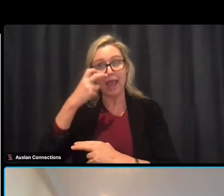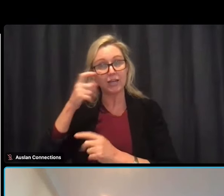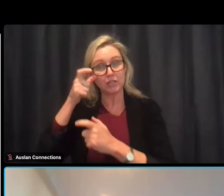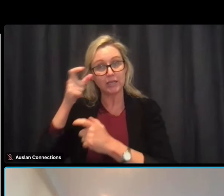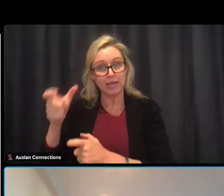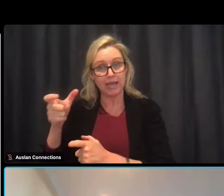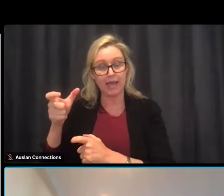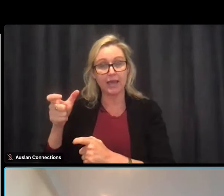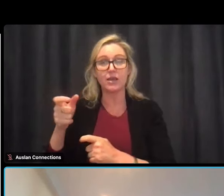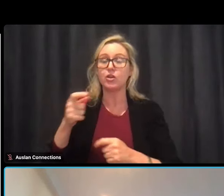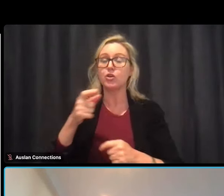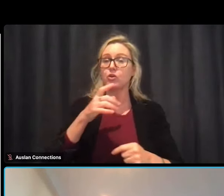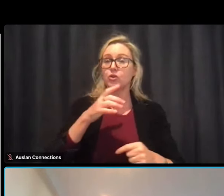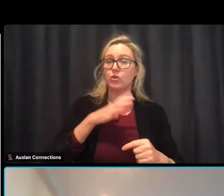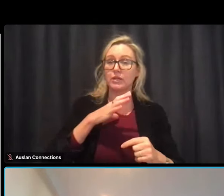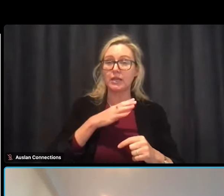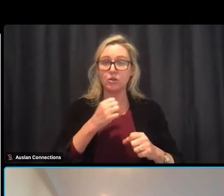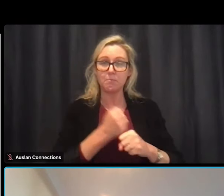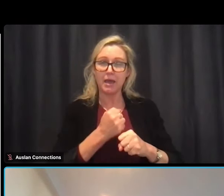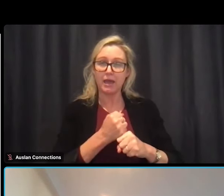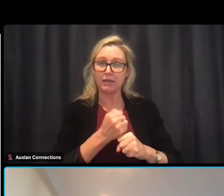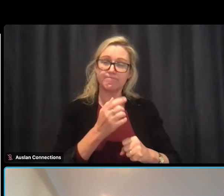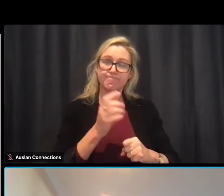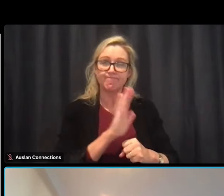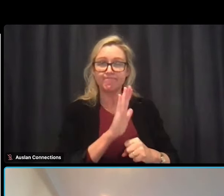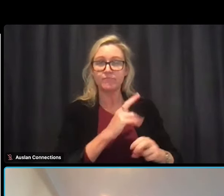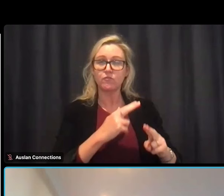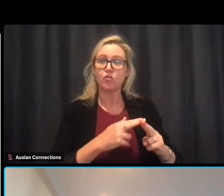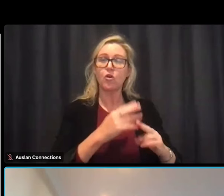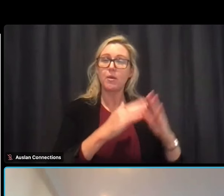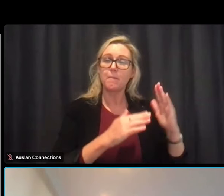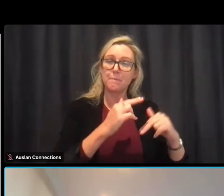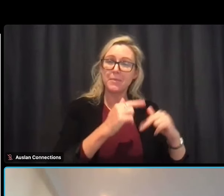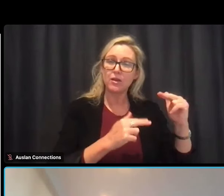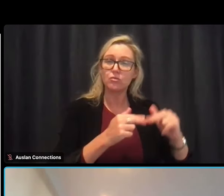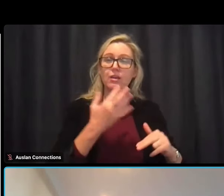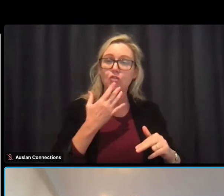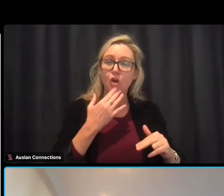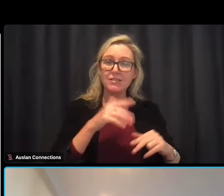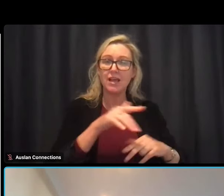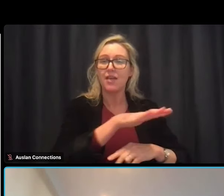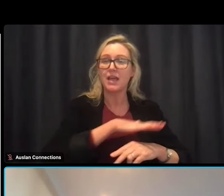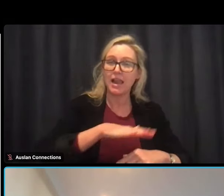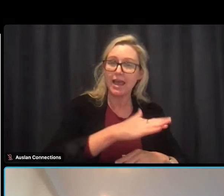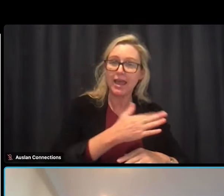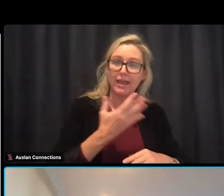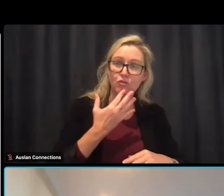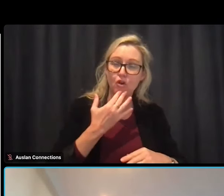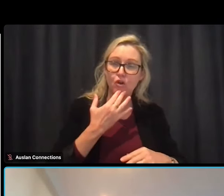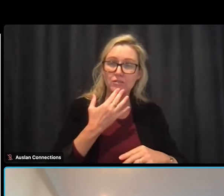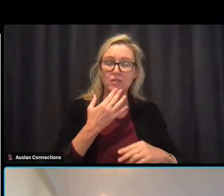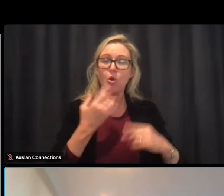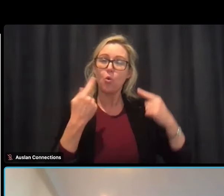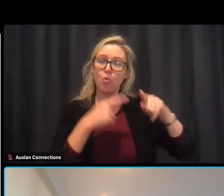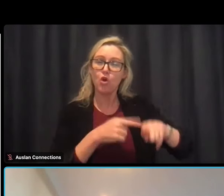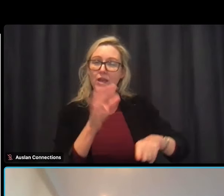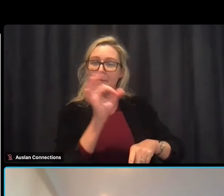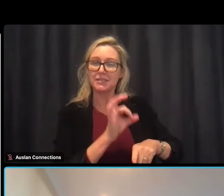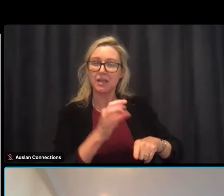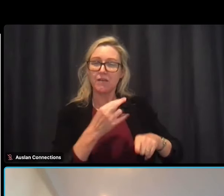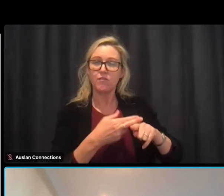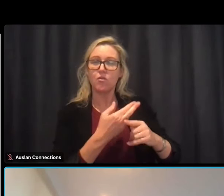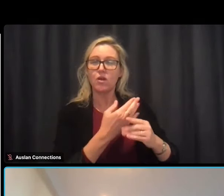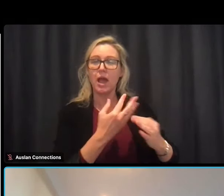for example, on the property, plant and equipment, the building cost, or even the land cost, based on the usage of that particular site.